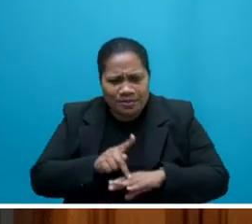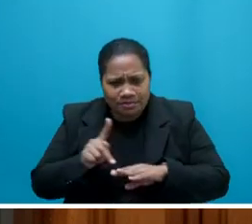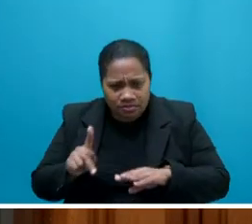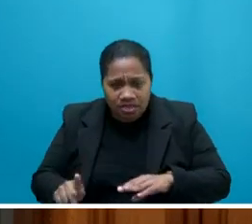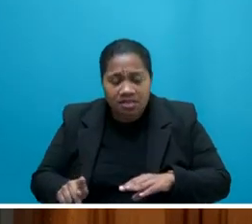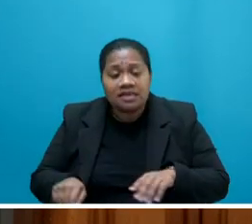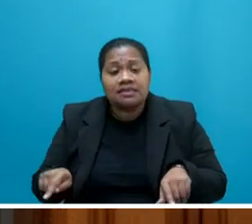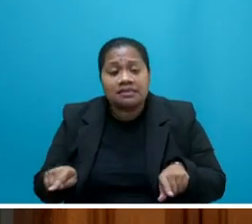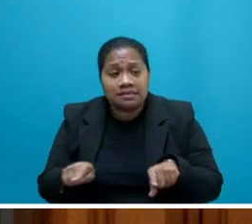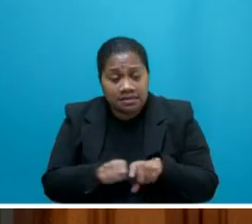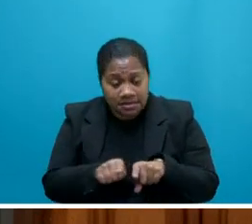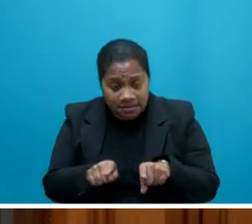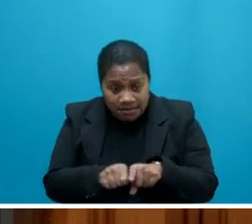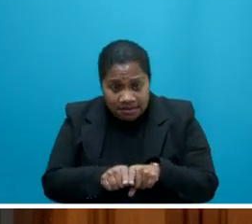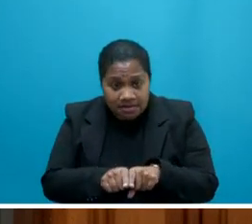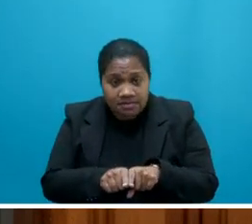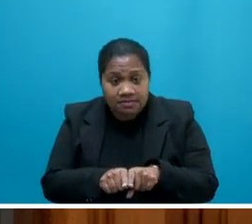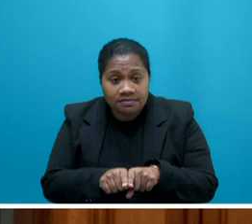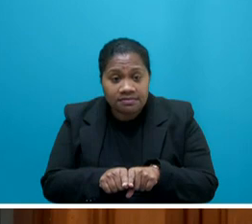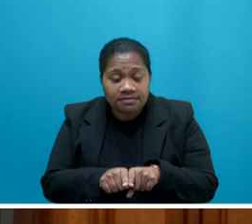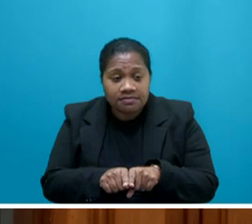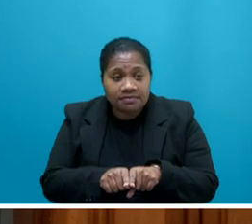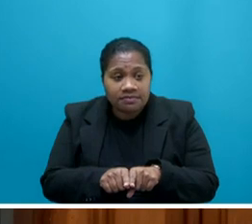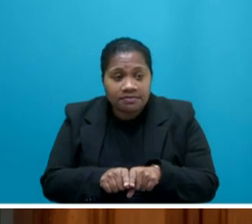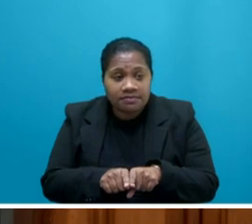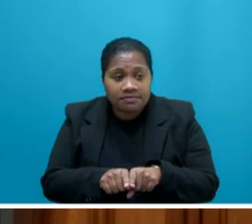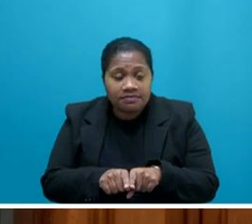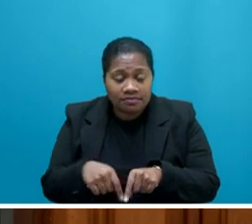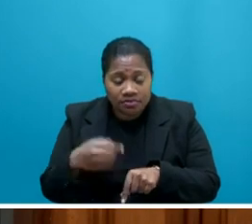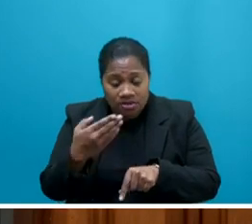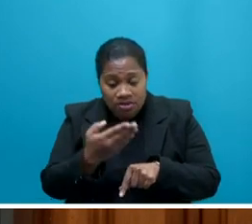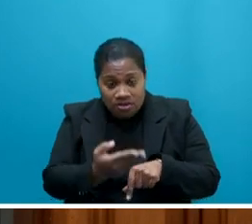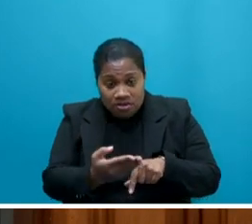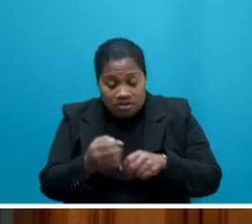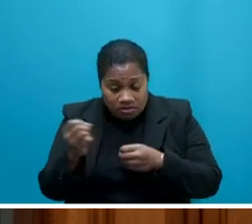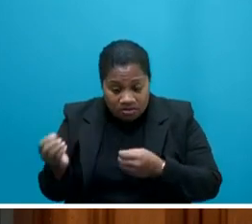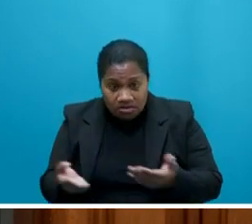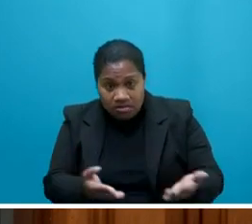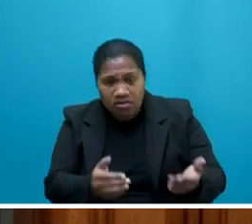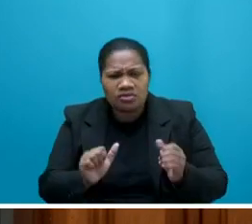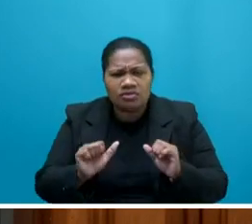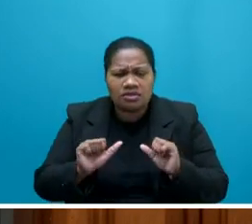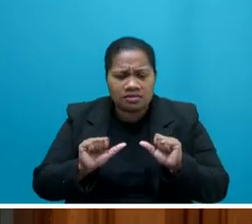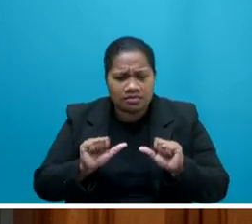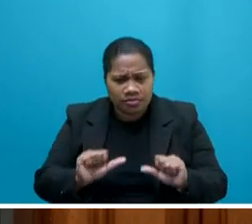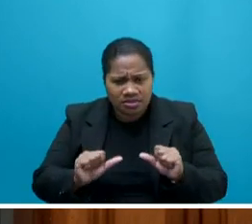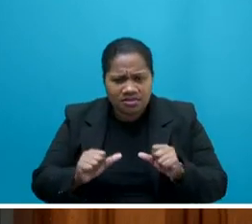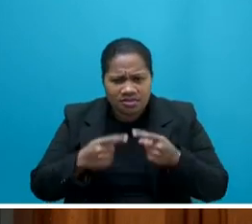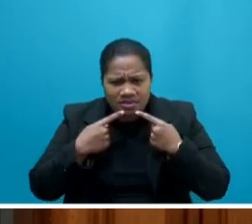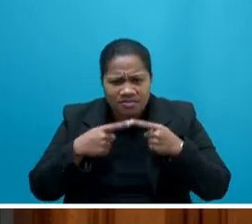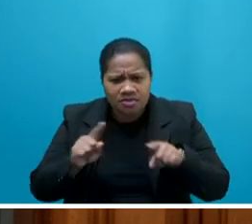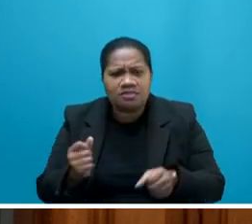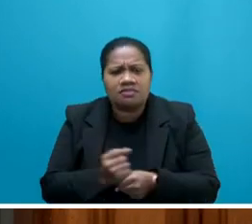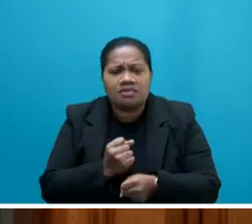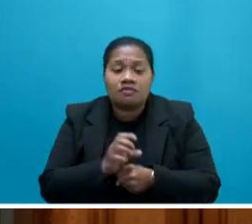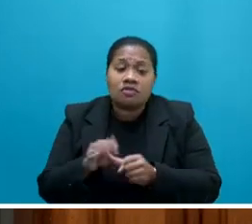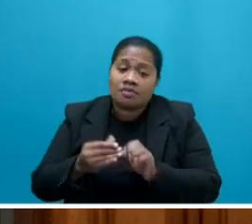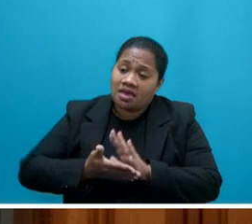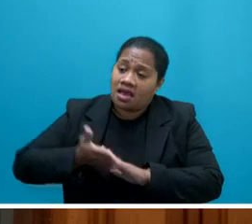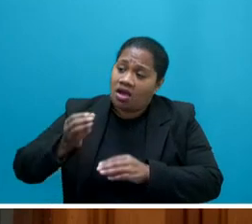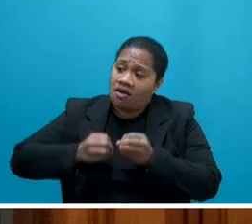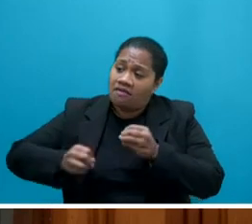the tribute it has paid to His Excellency the President on the pronouncements being made from the high office of the